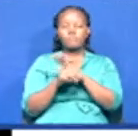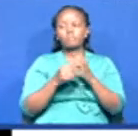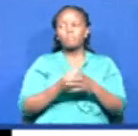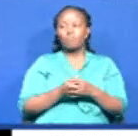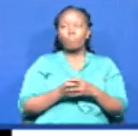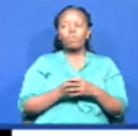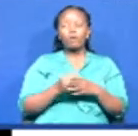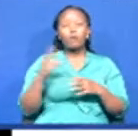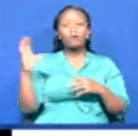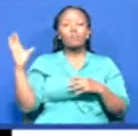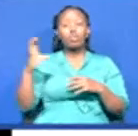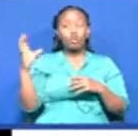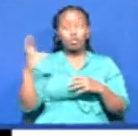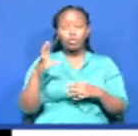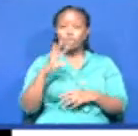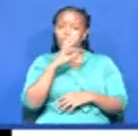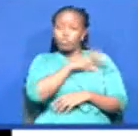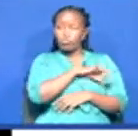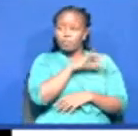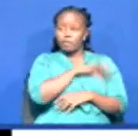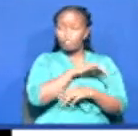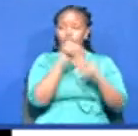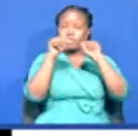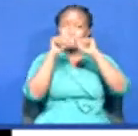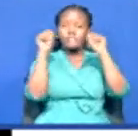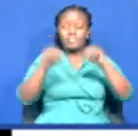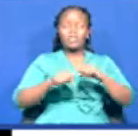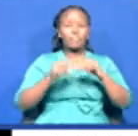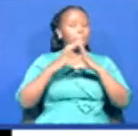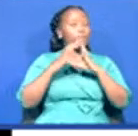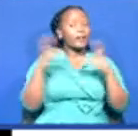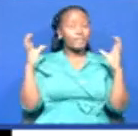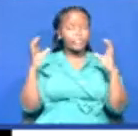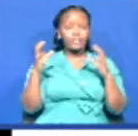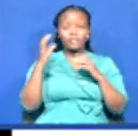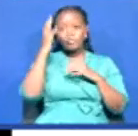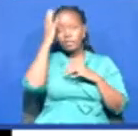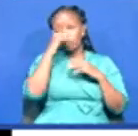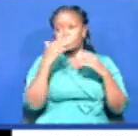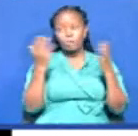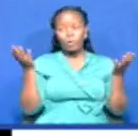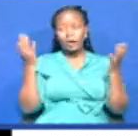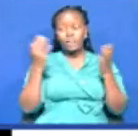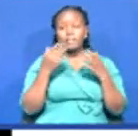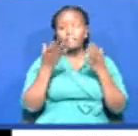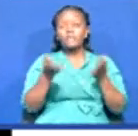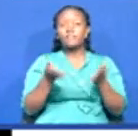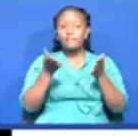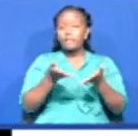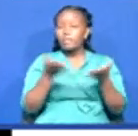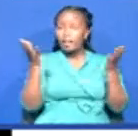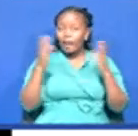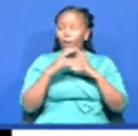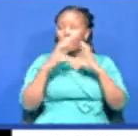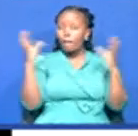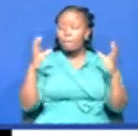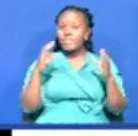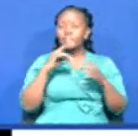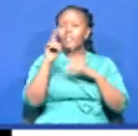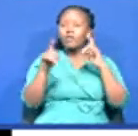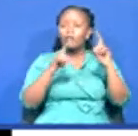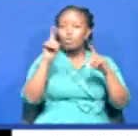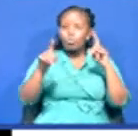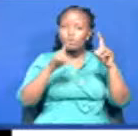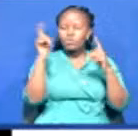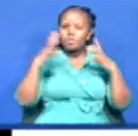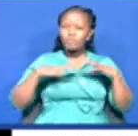Yes, consumers are going to benefit immensely because currently, I think one of the major questions that consumers keep on